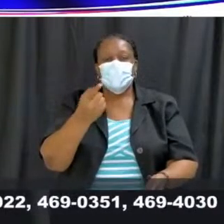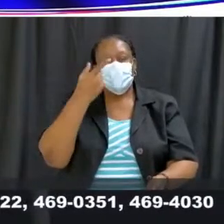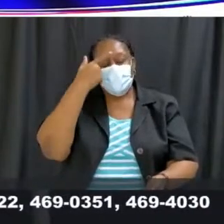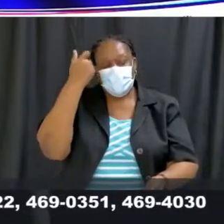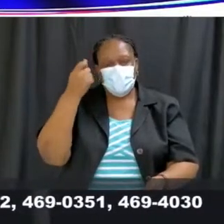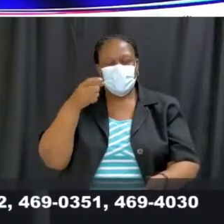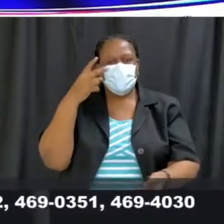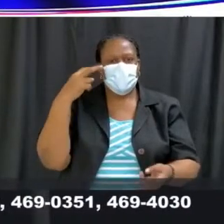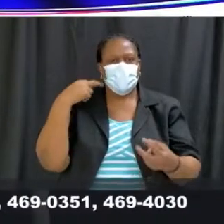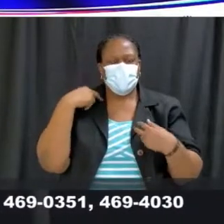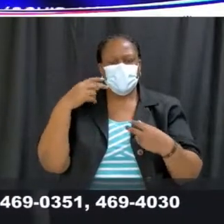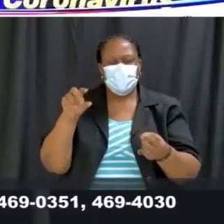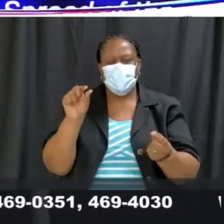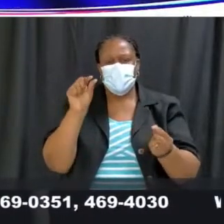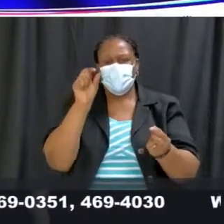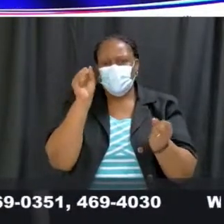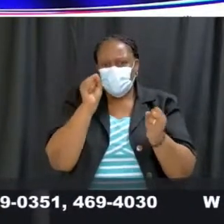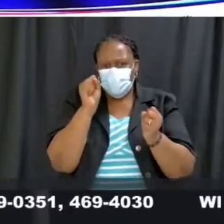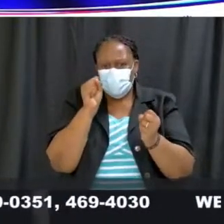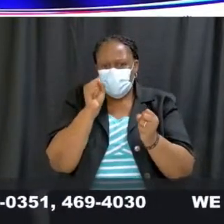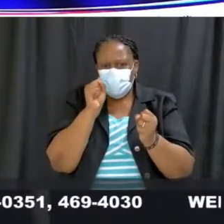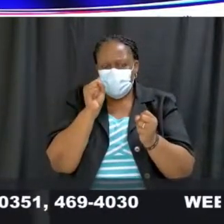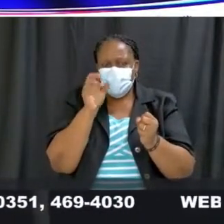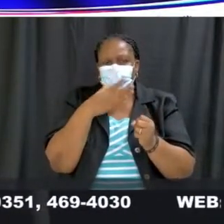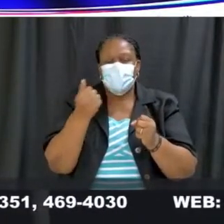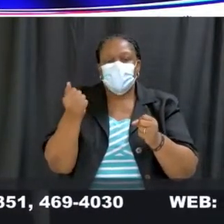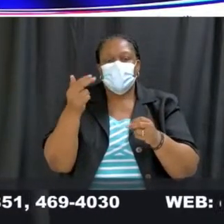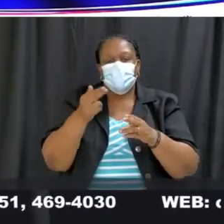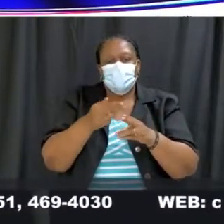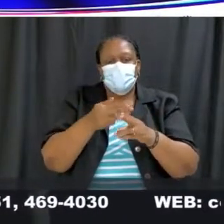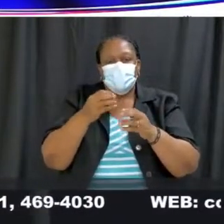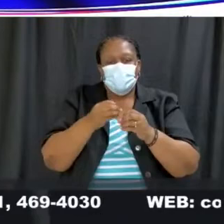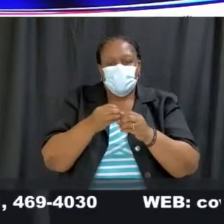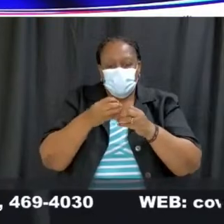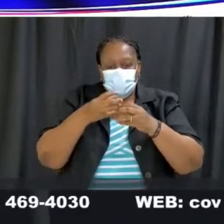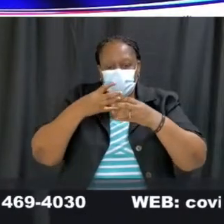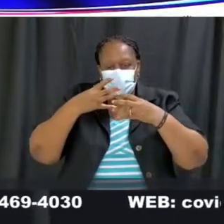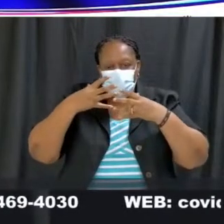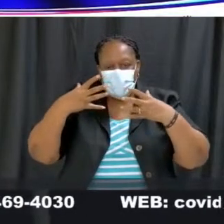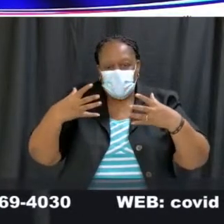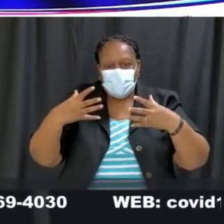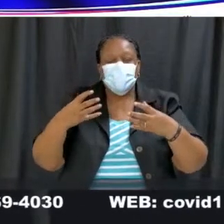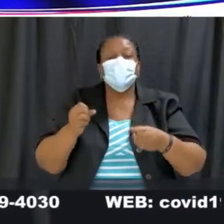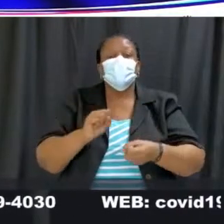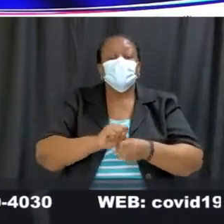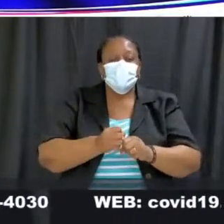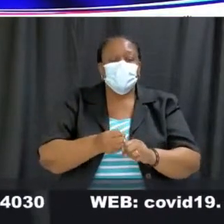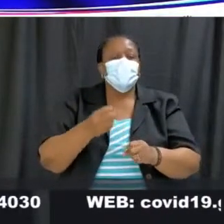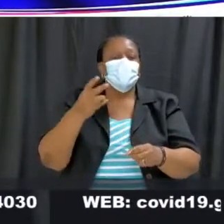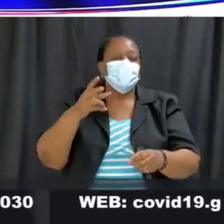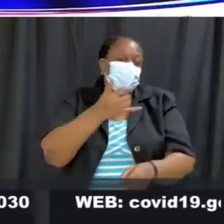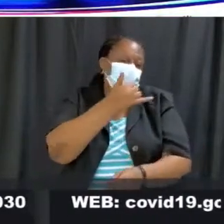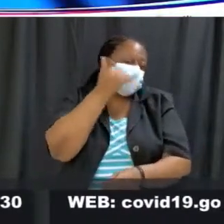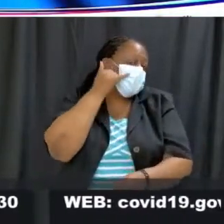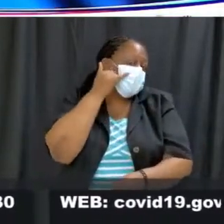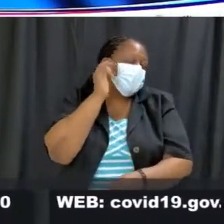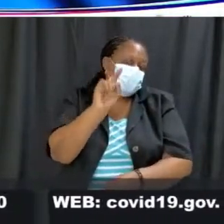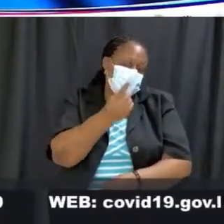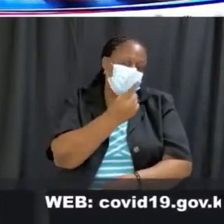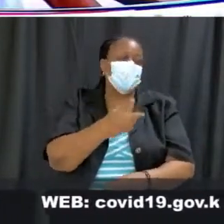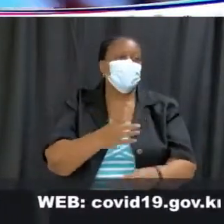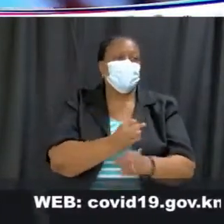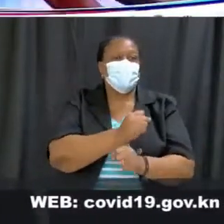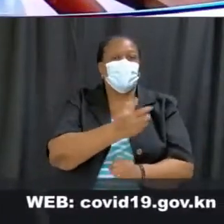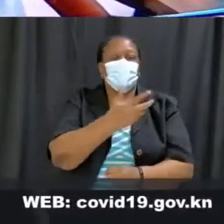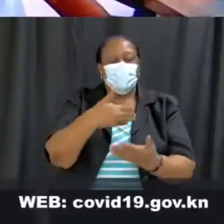to the red caps. That is one of the gray areas that we are challenged with. So I'm appealing to the red caps